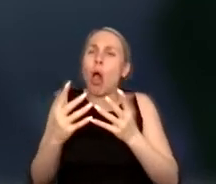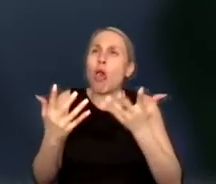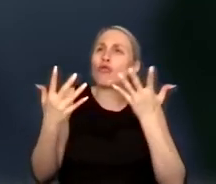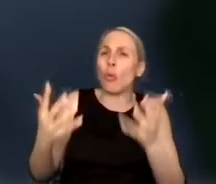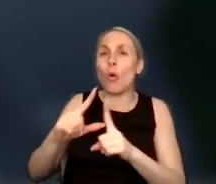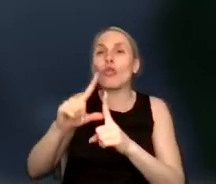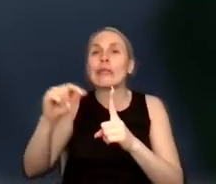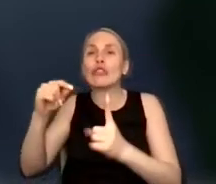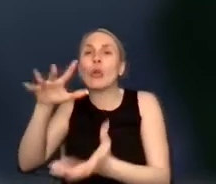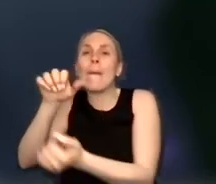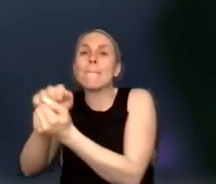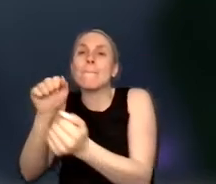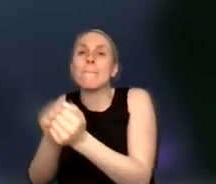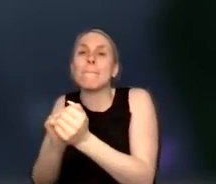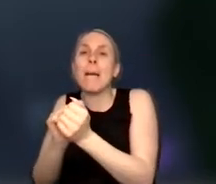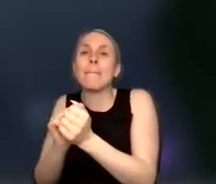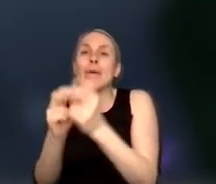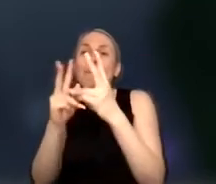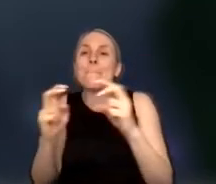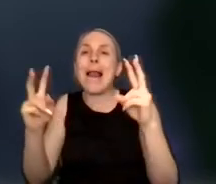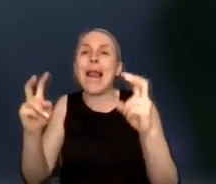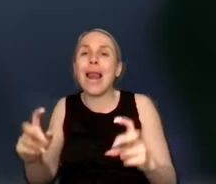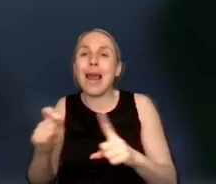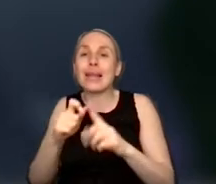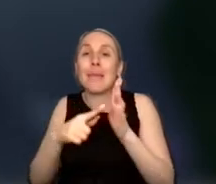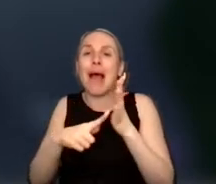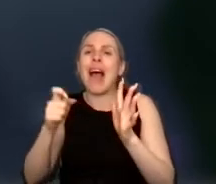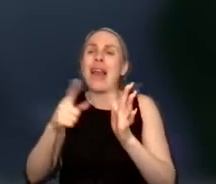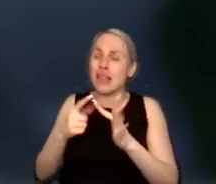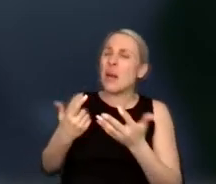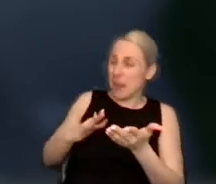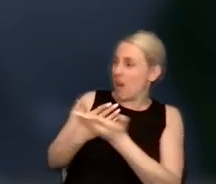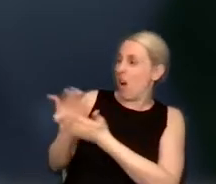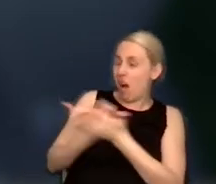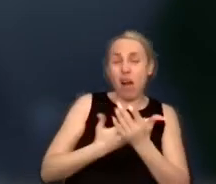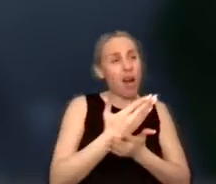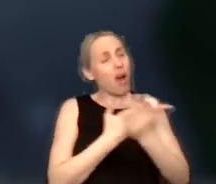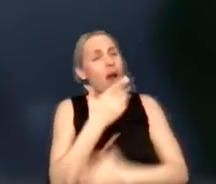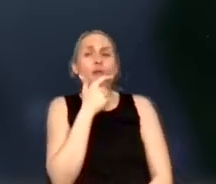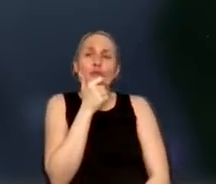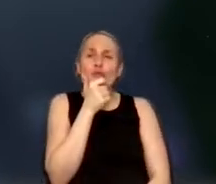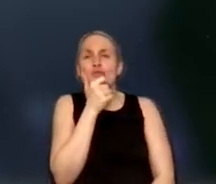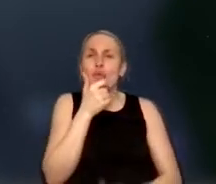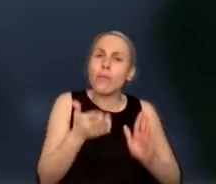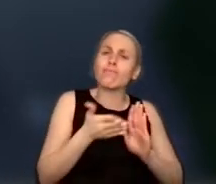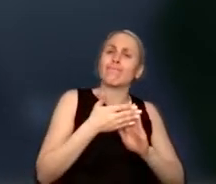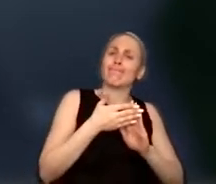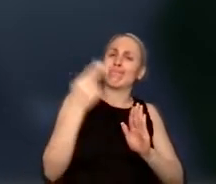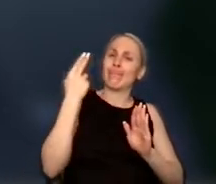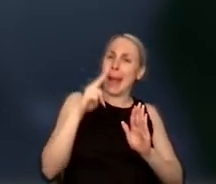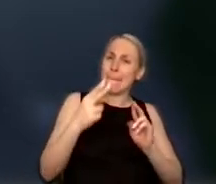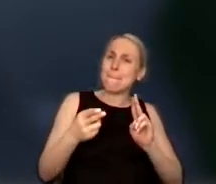we definitely thought about it as memory palace. And Will and I had also like long conversations at the start of the project about, yeah, like, is this a